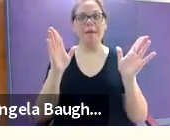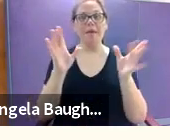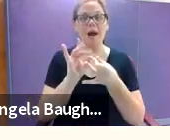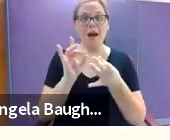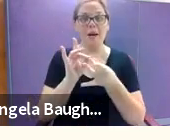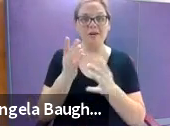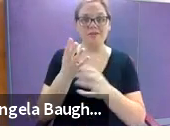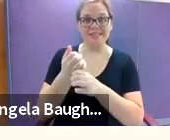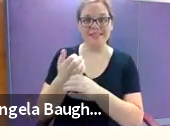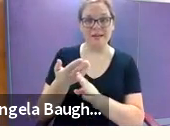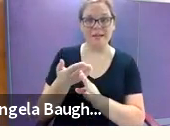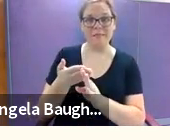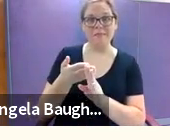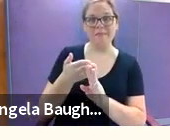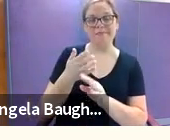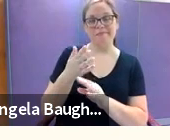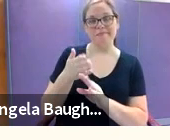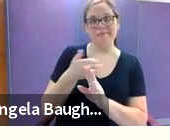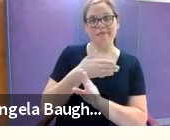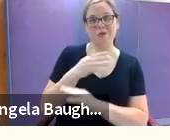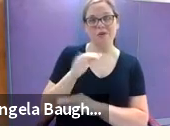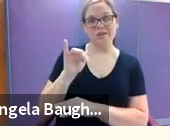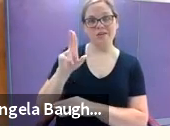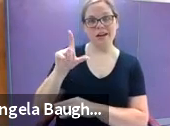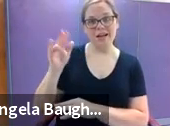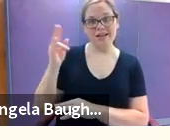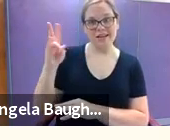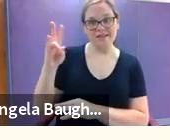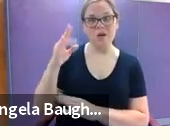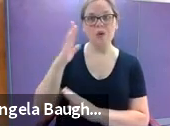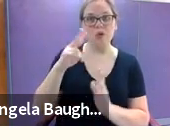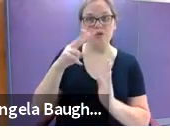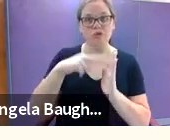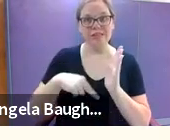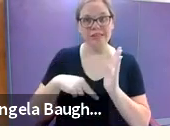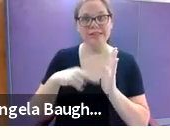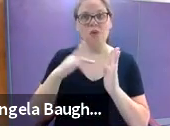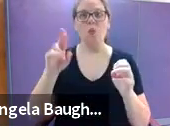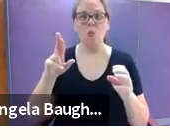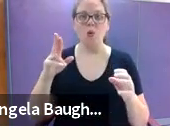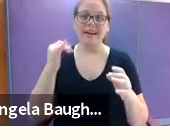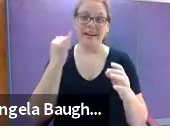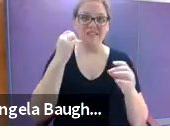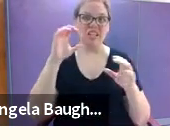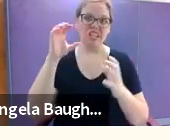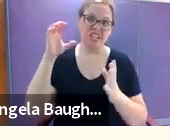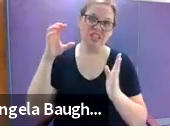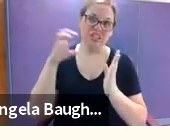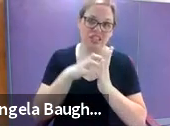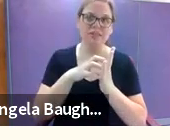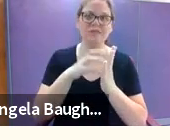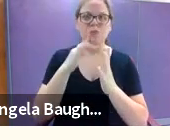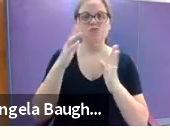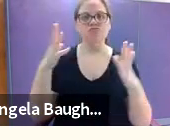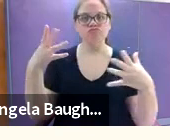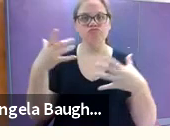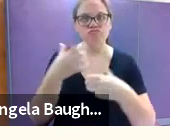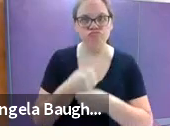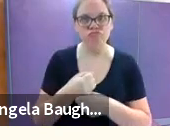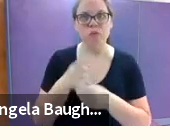July 17, 2020 will be read or if lengthy summarized during the meeting when we reach that